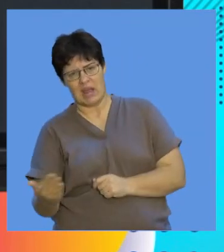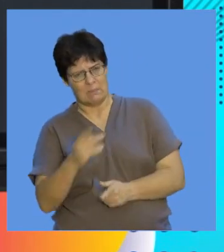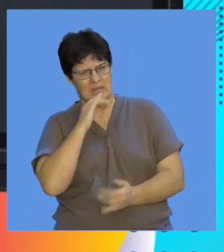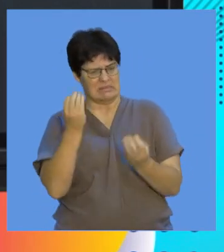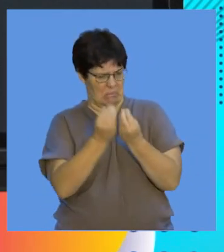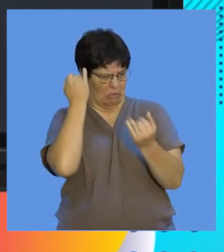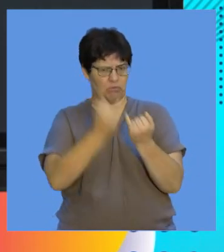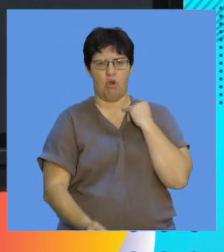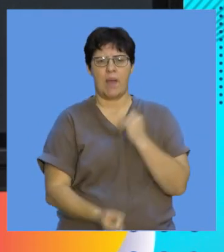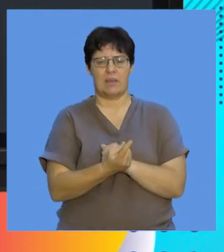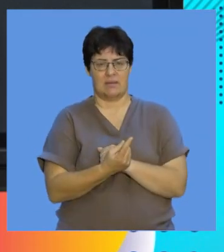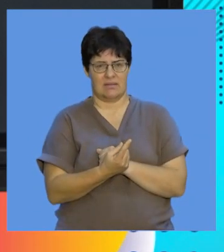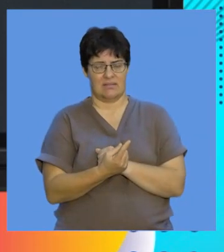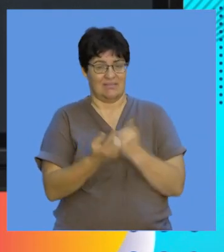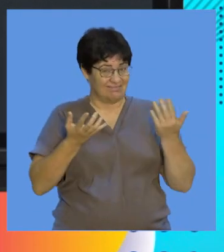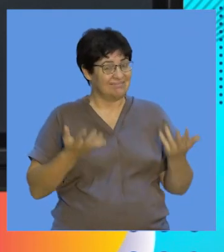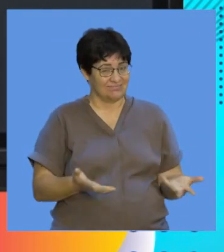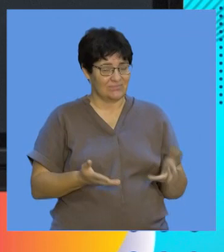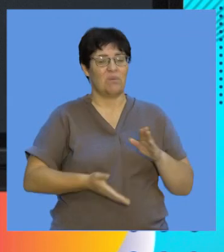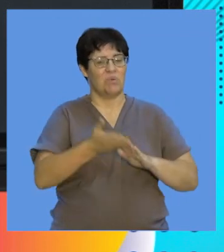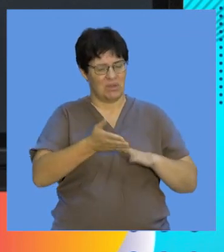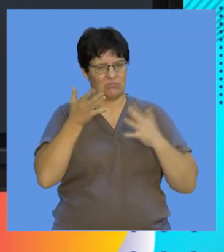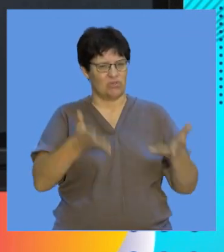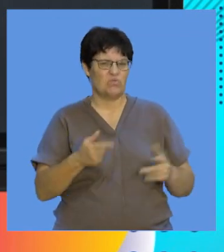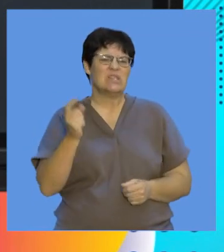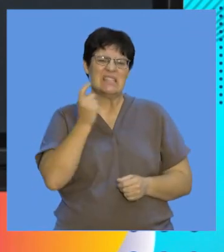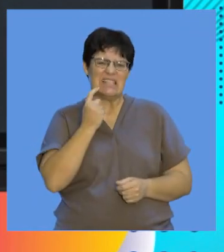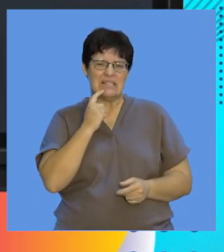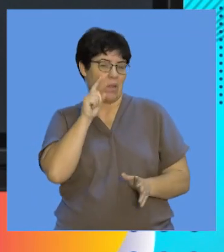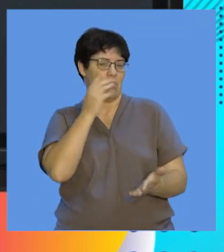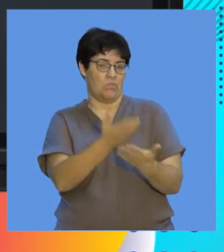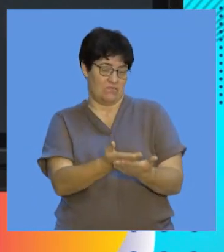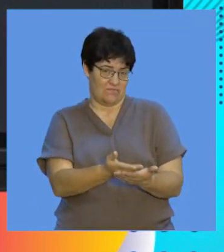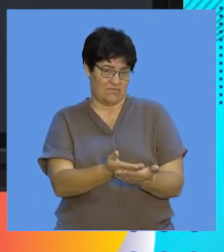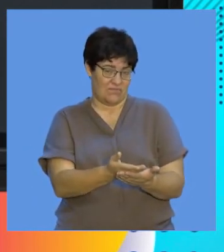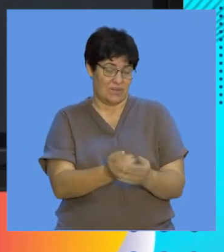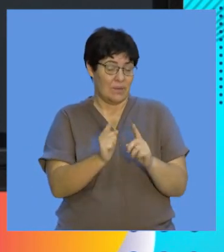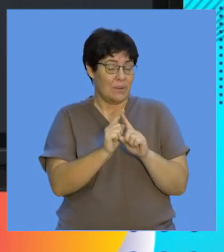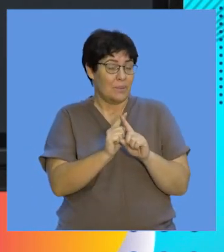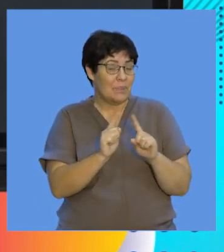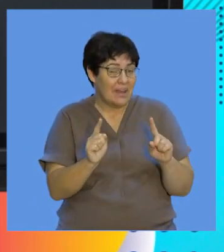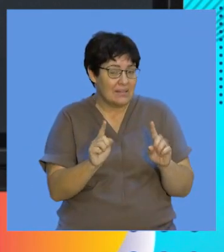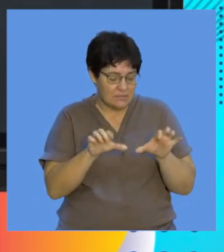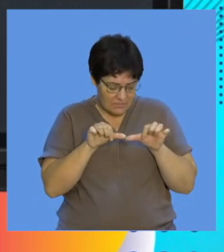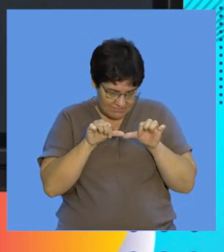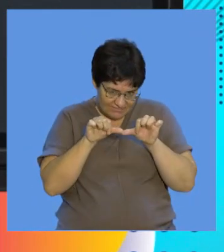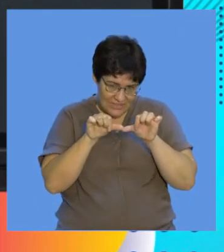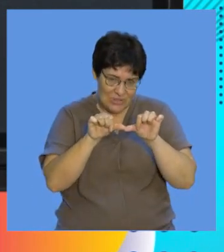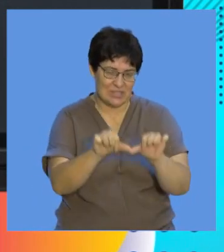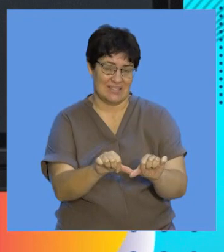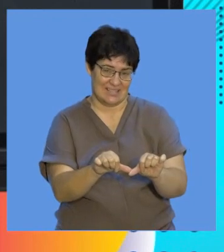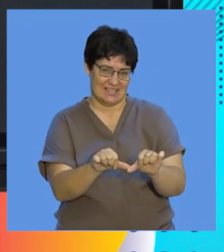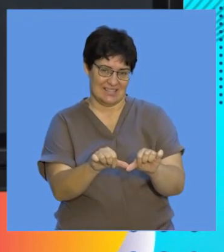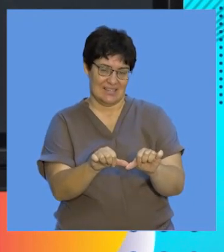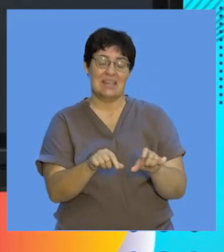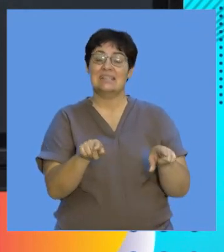wrong. Okay, it's just one of those things with momentum. It's quite easy to prove. But it's got to be constant